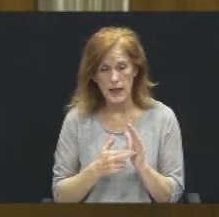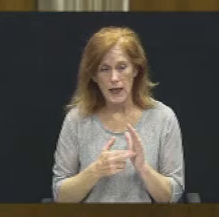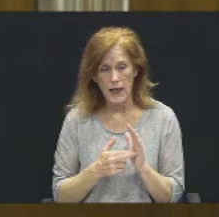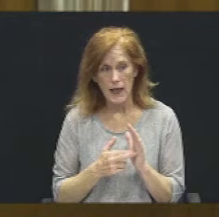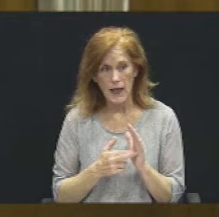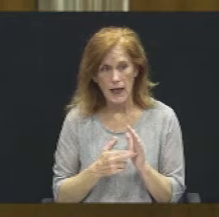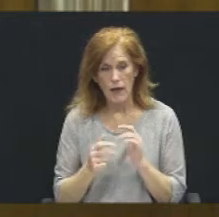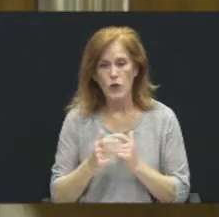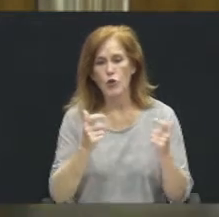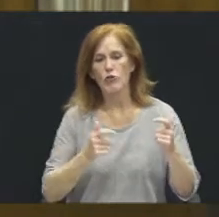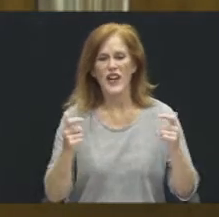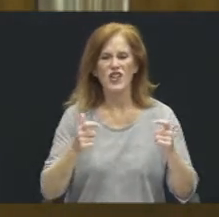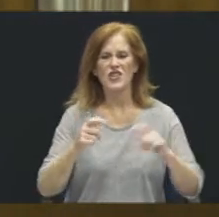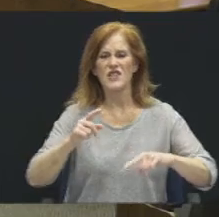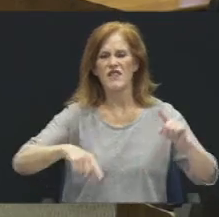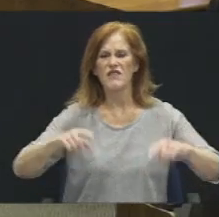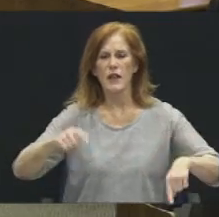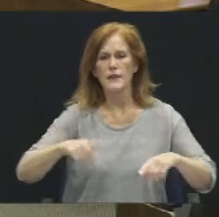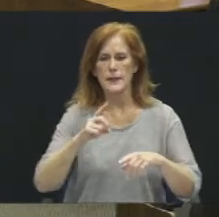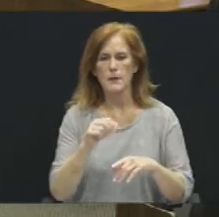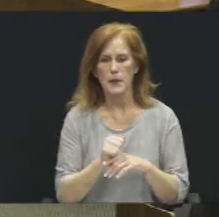greater disability communities.